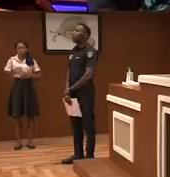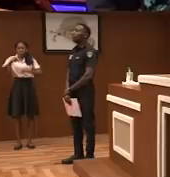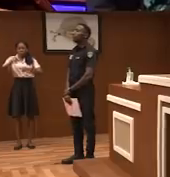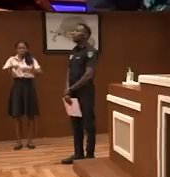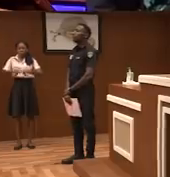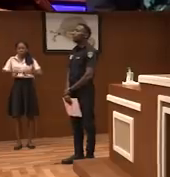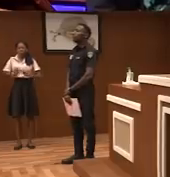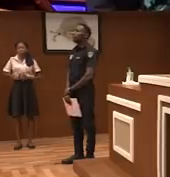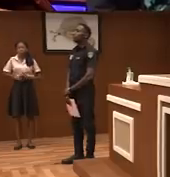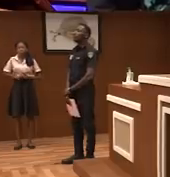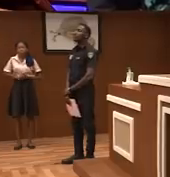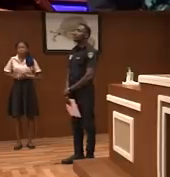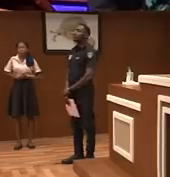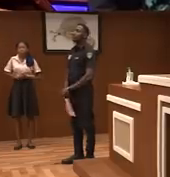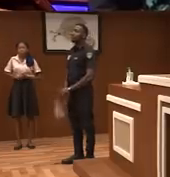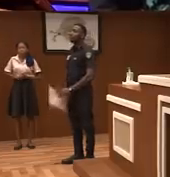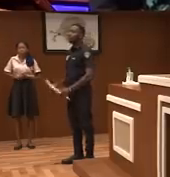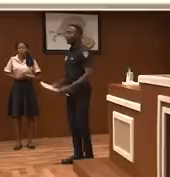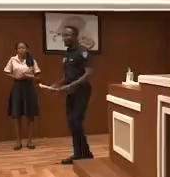Please be seated.